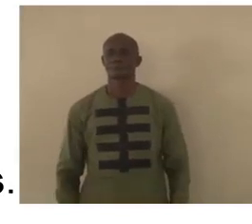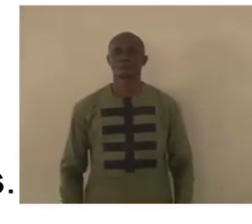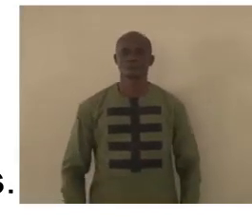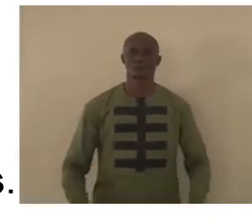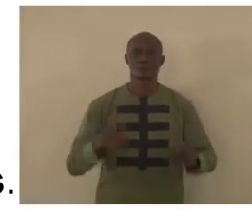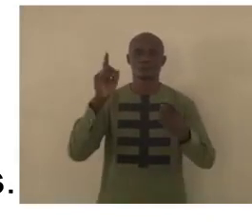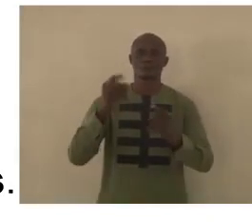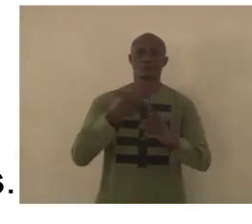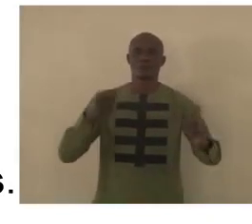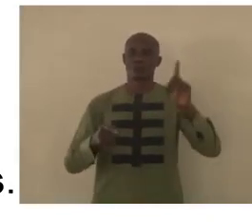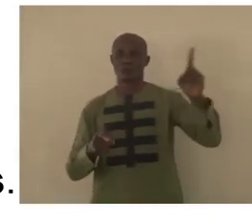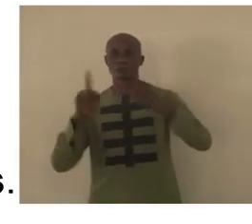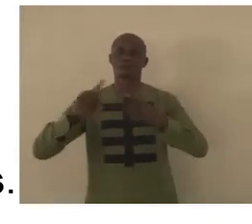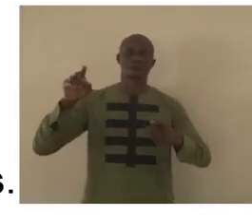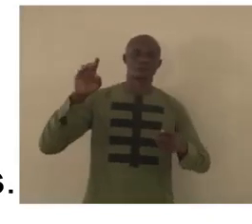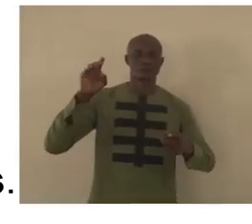three. Number four.